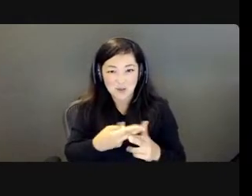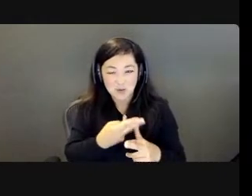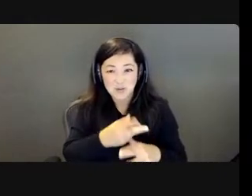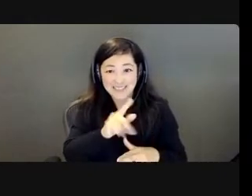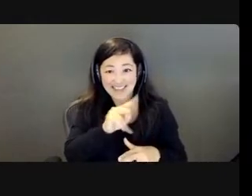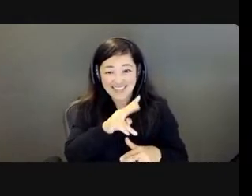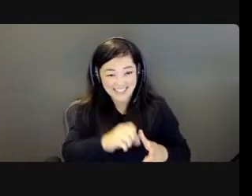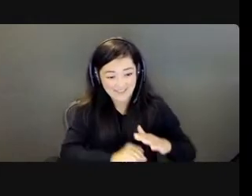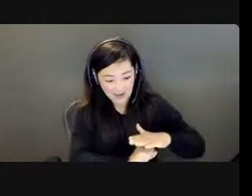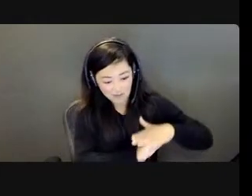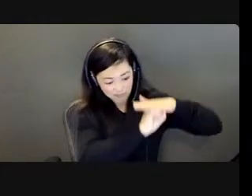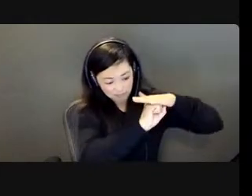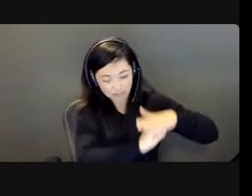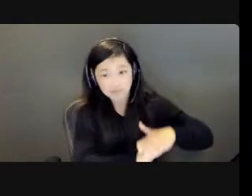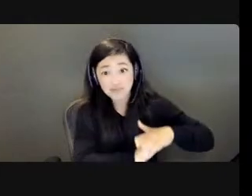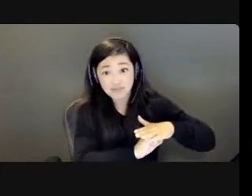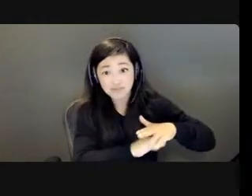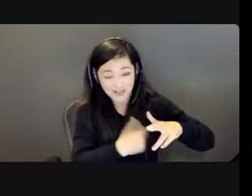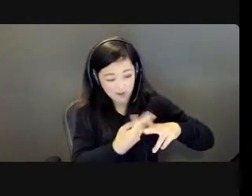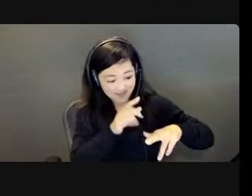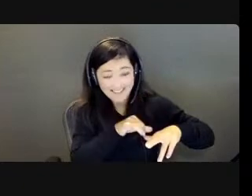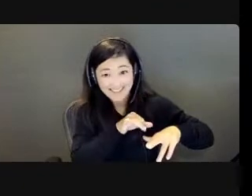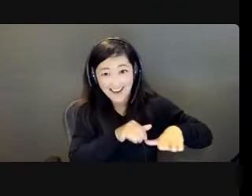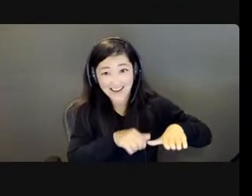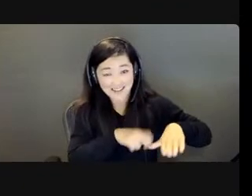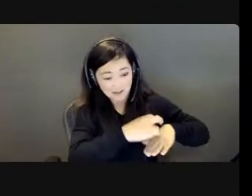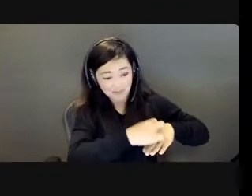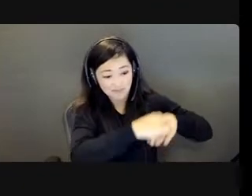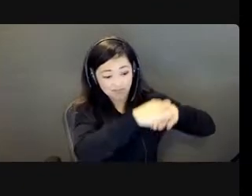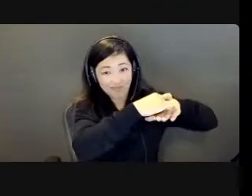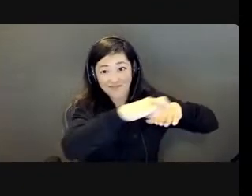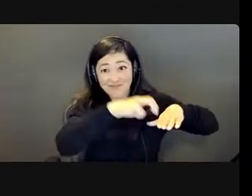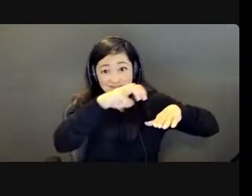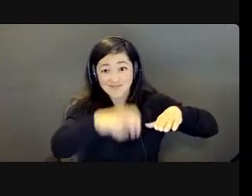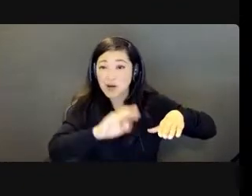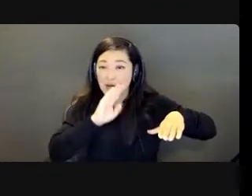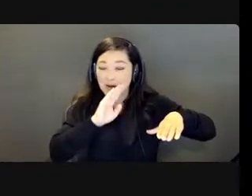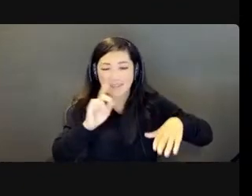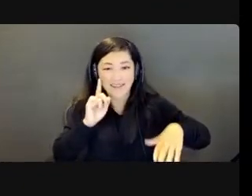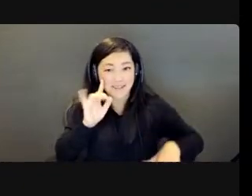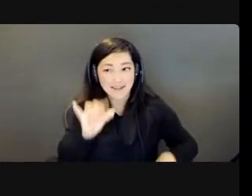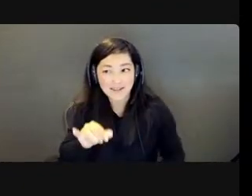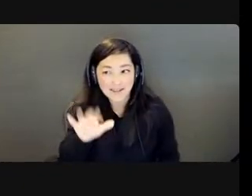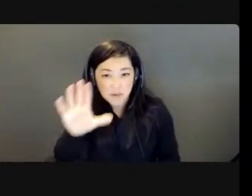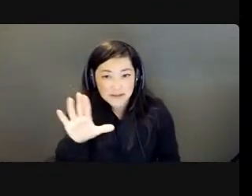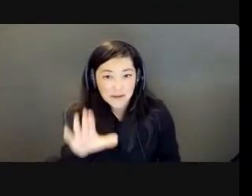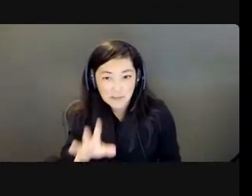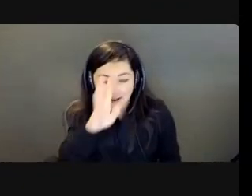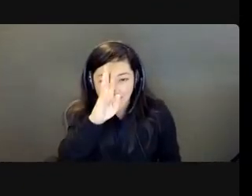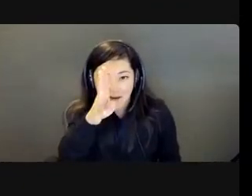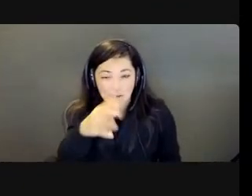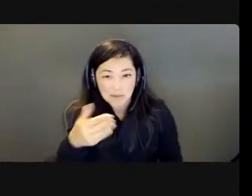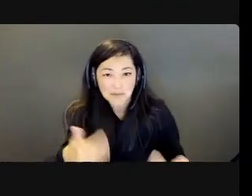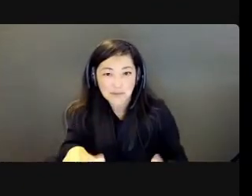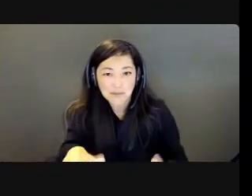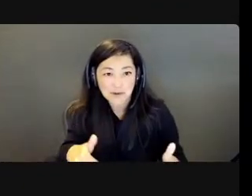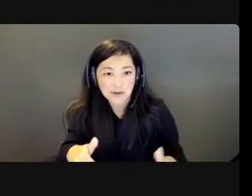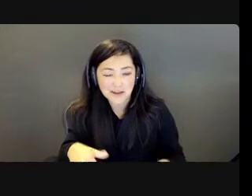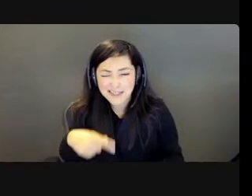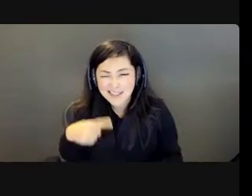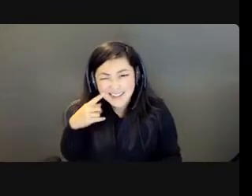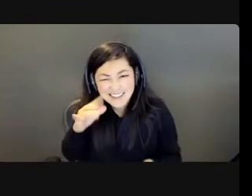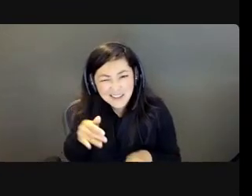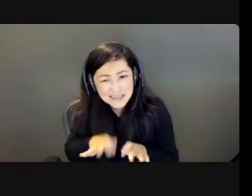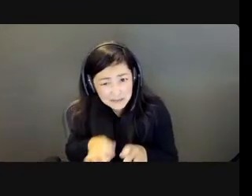and using that to help you get into your bed. I just thought that was really innovative and hopefully something kind of relatively